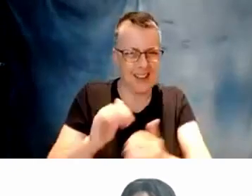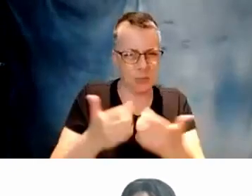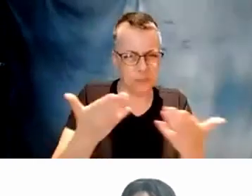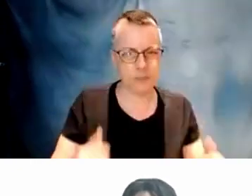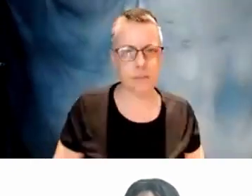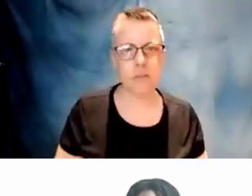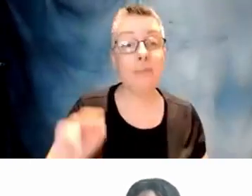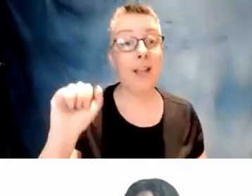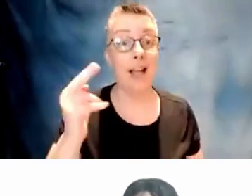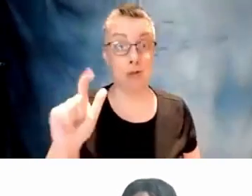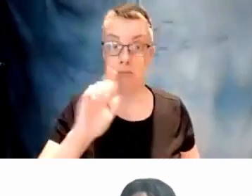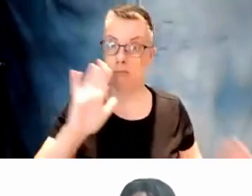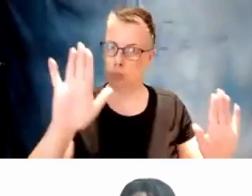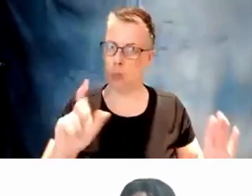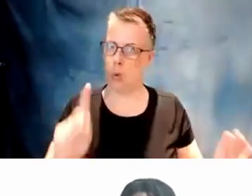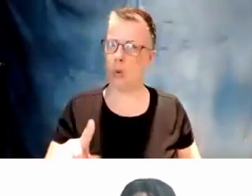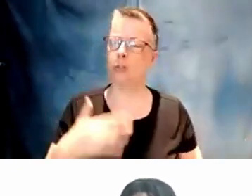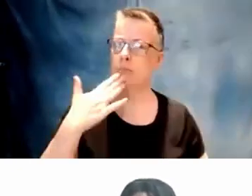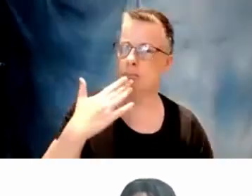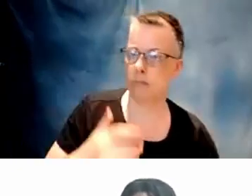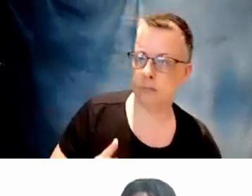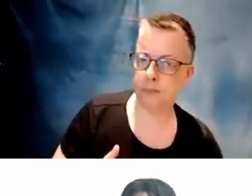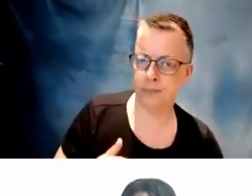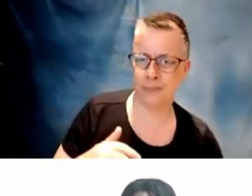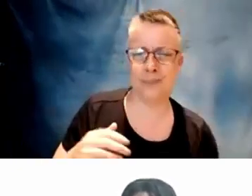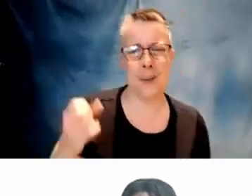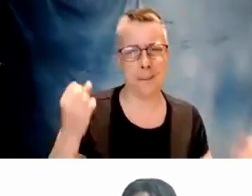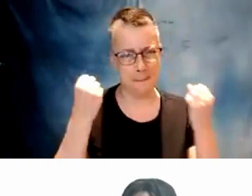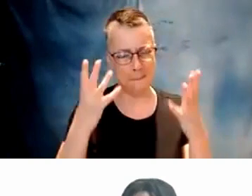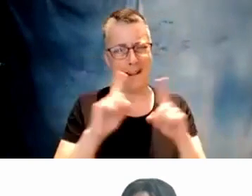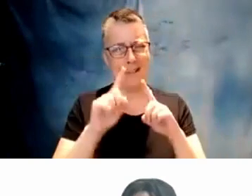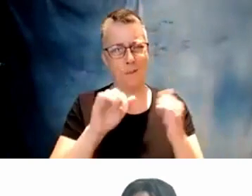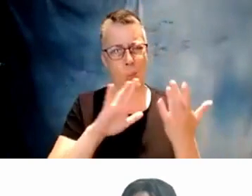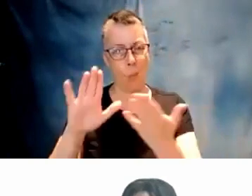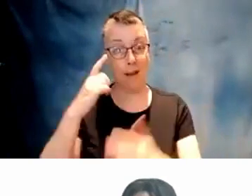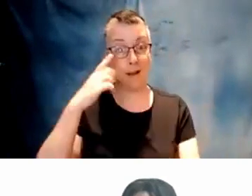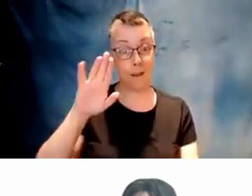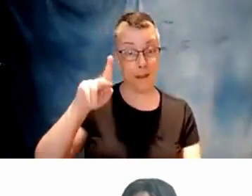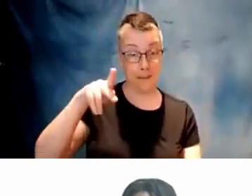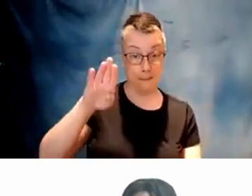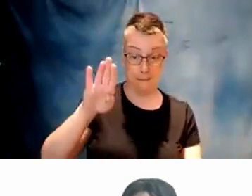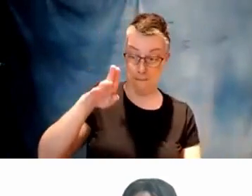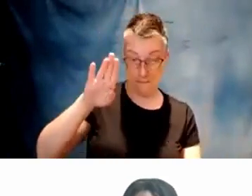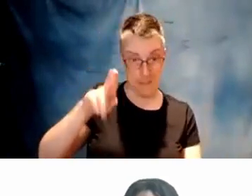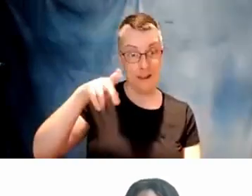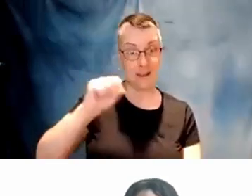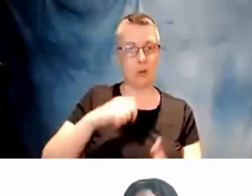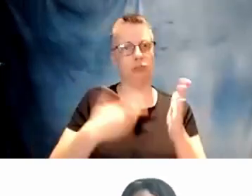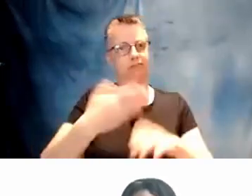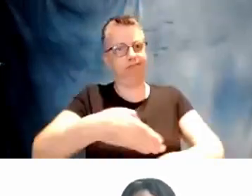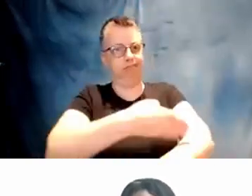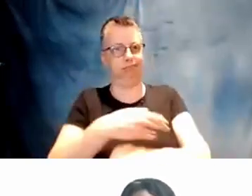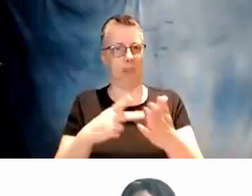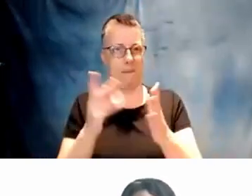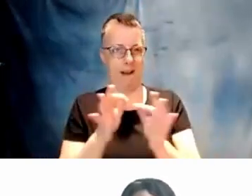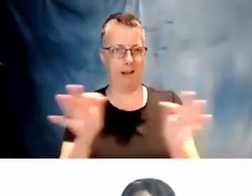Thank you. That's a great question. I think there is many ways that Boston Public Schools can improve bilingual education. Something